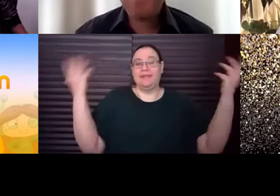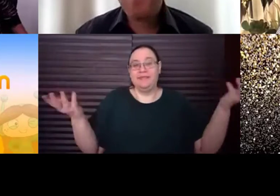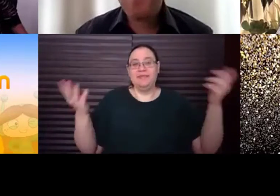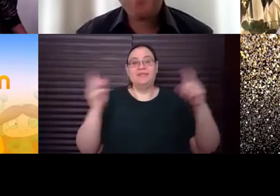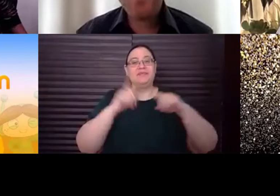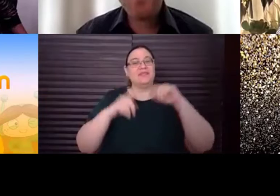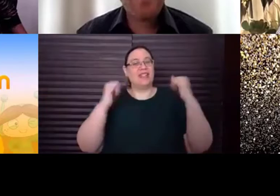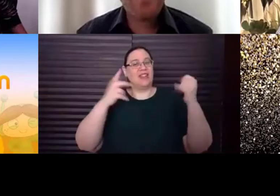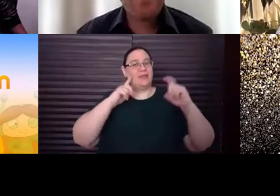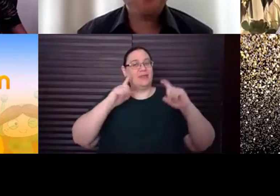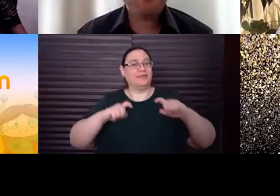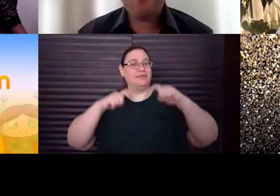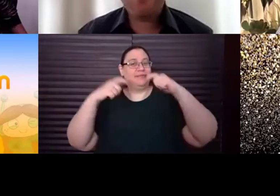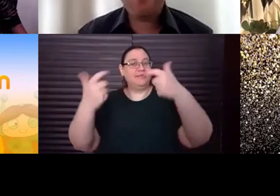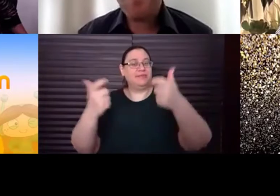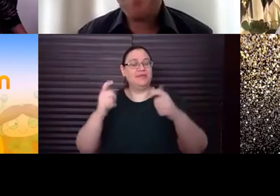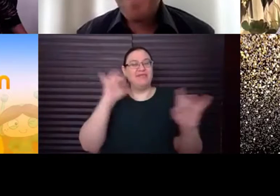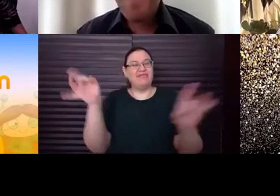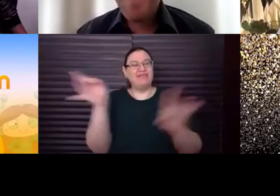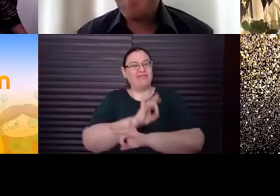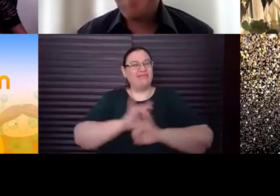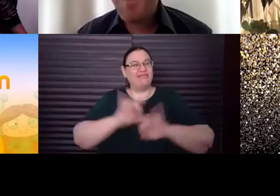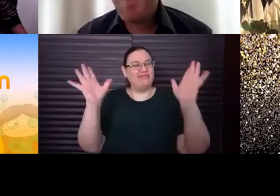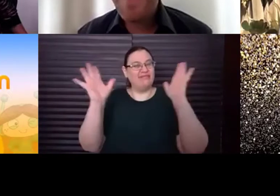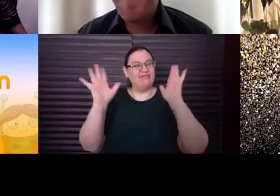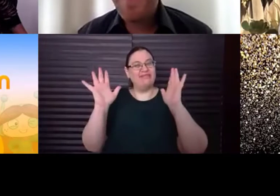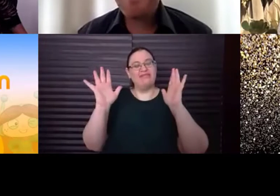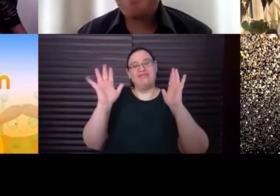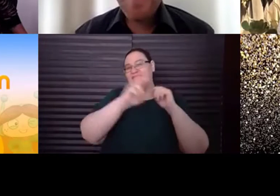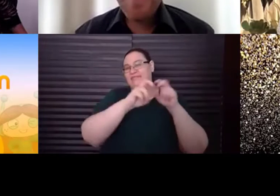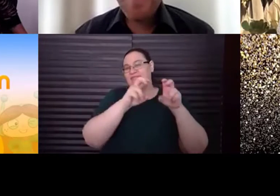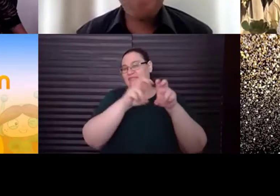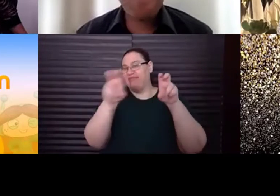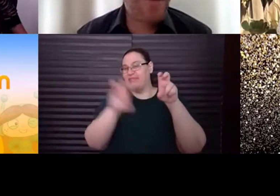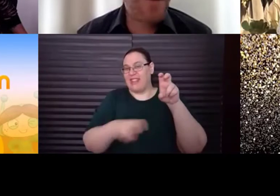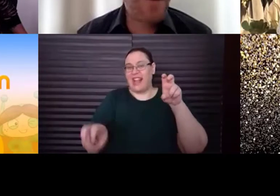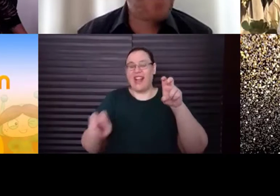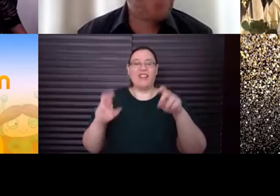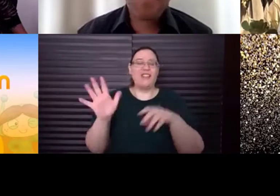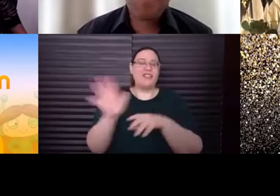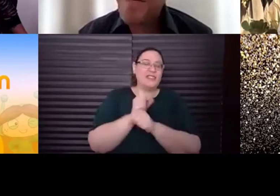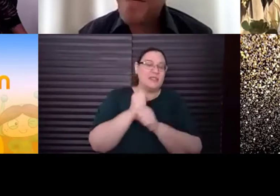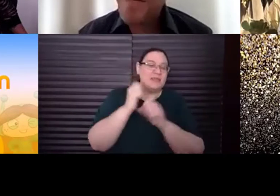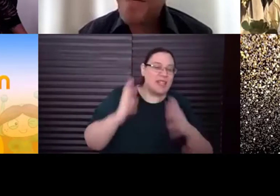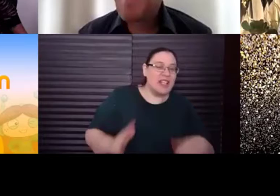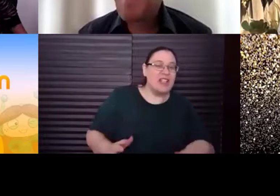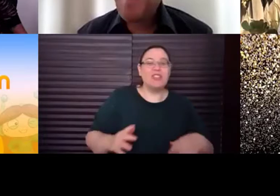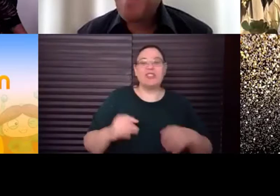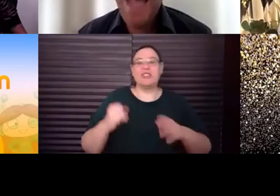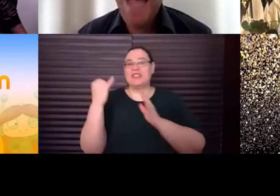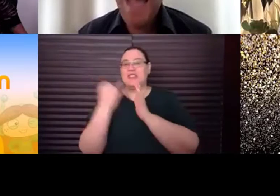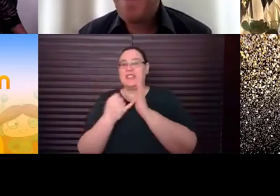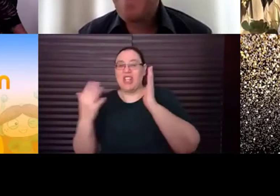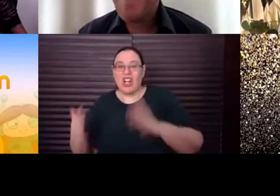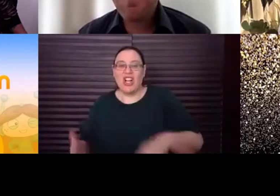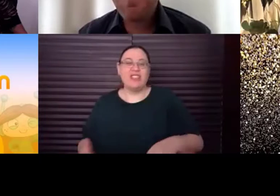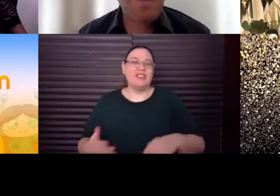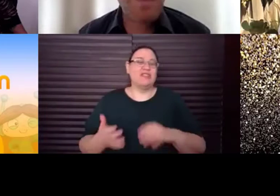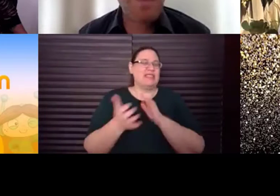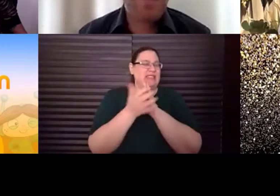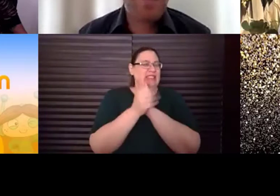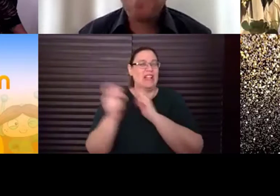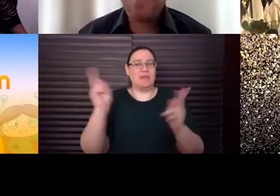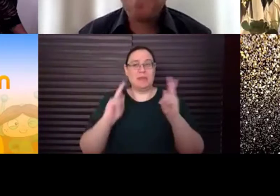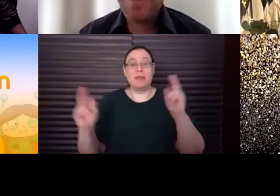it over to our unbelievable panel of filmmakers, of artists, of talented people with